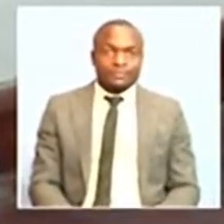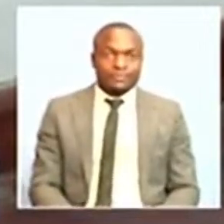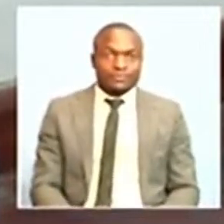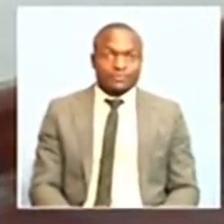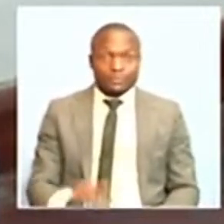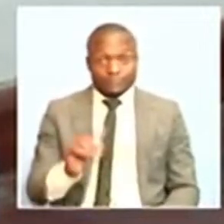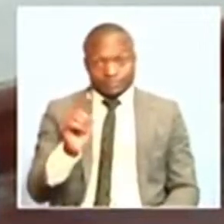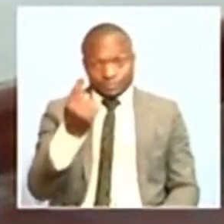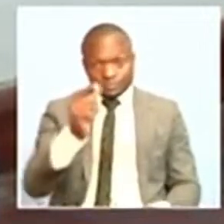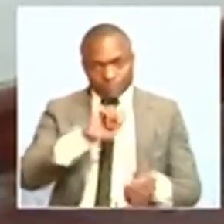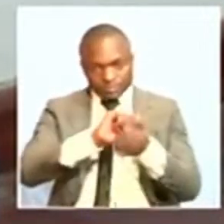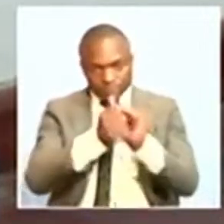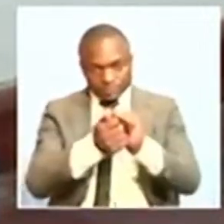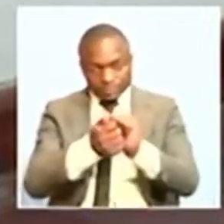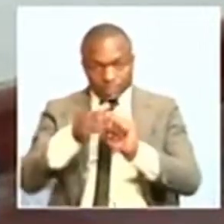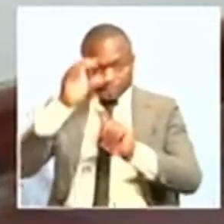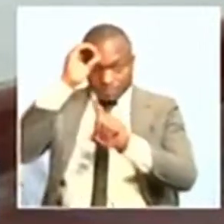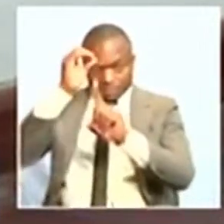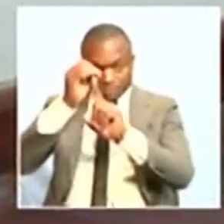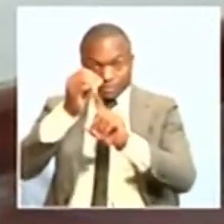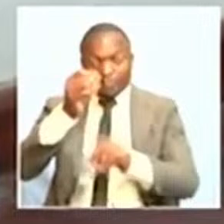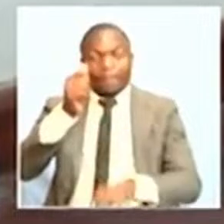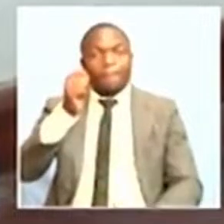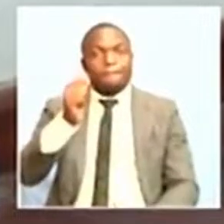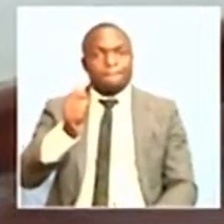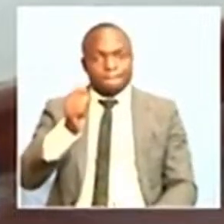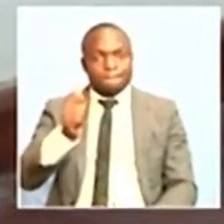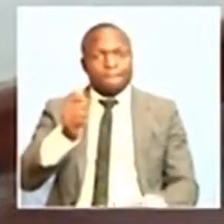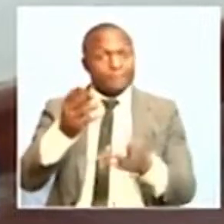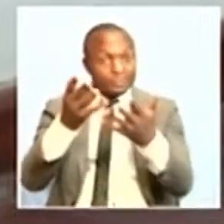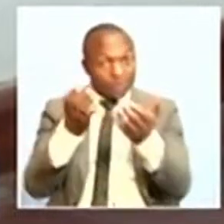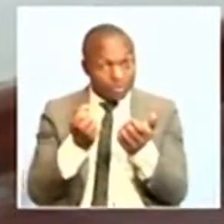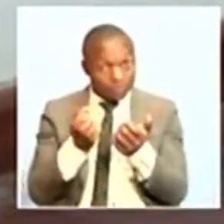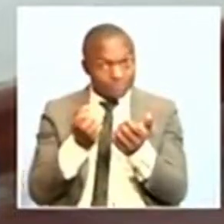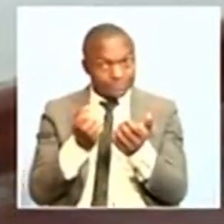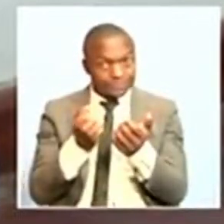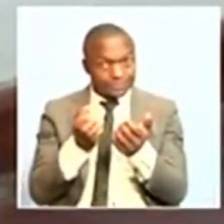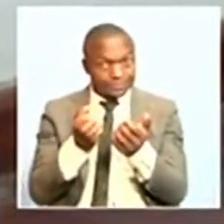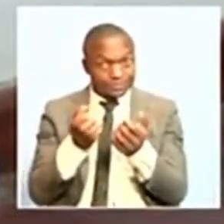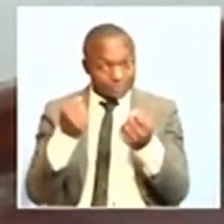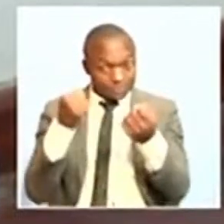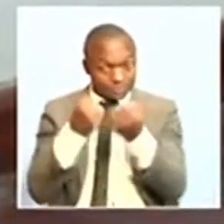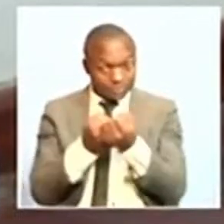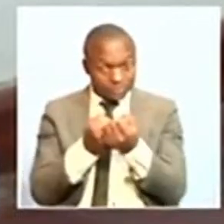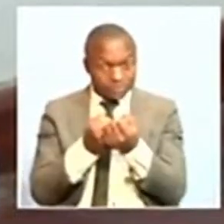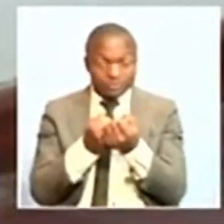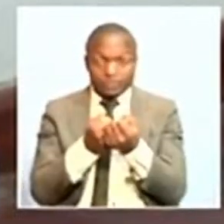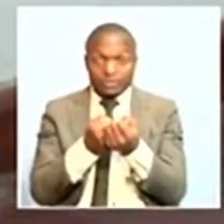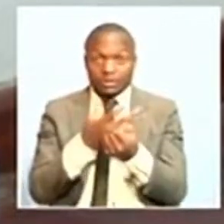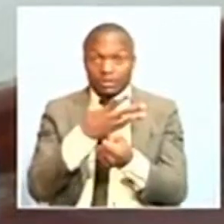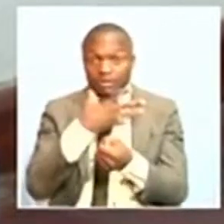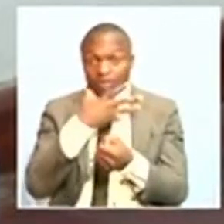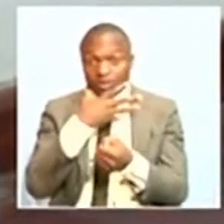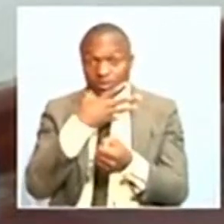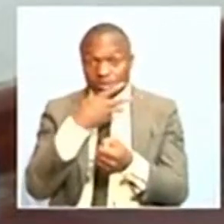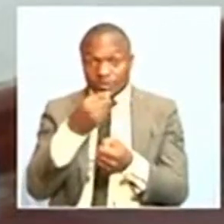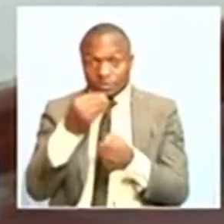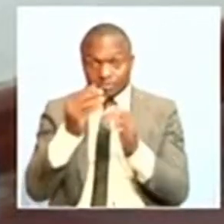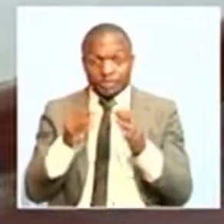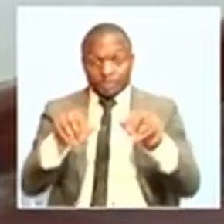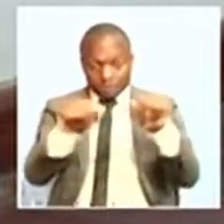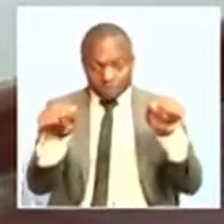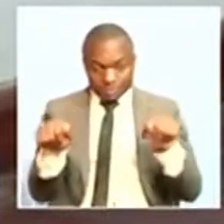the first amendment, the object in A, seeks to empower the Commissioner General on